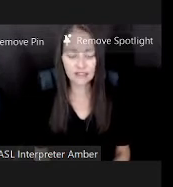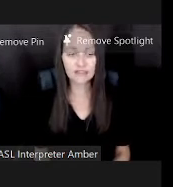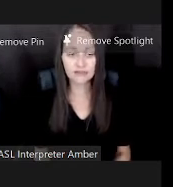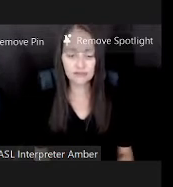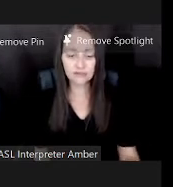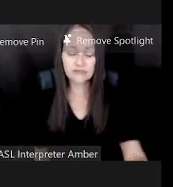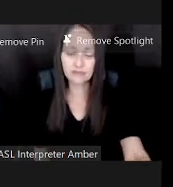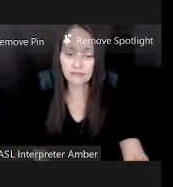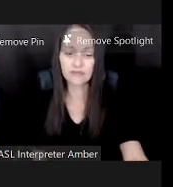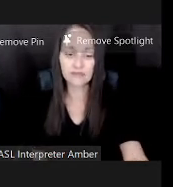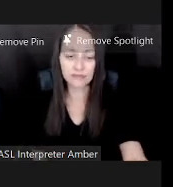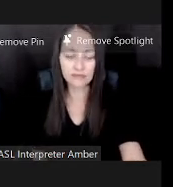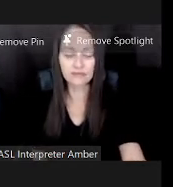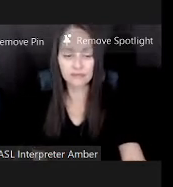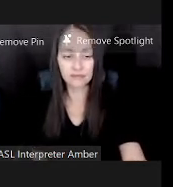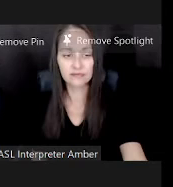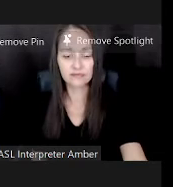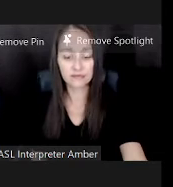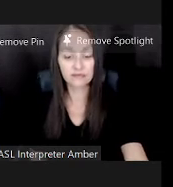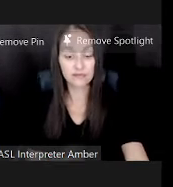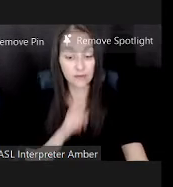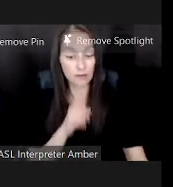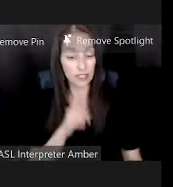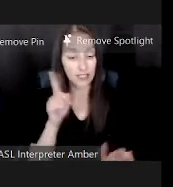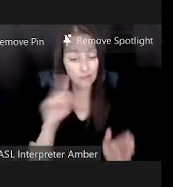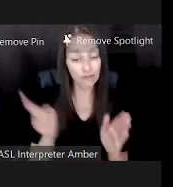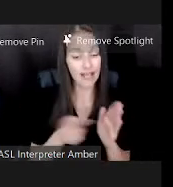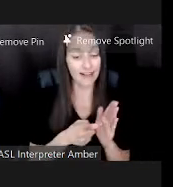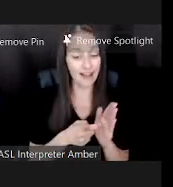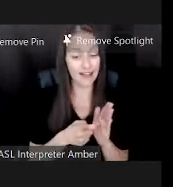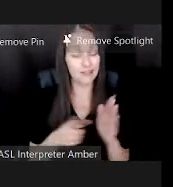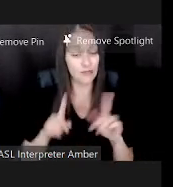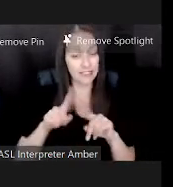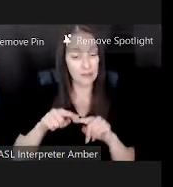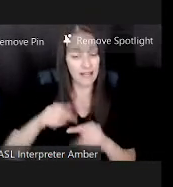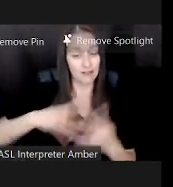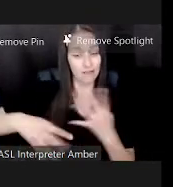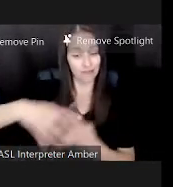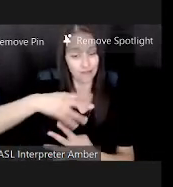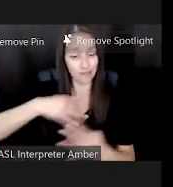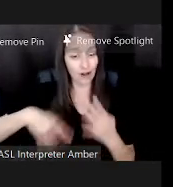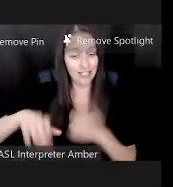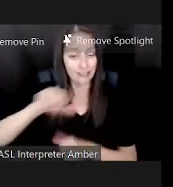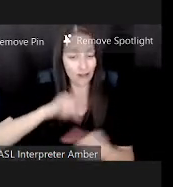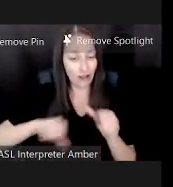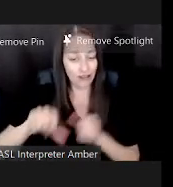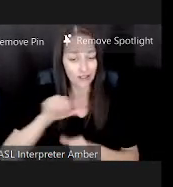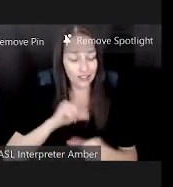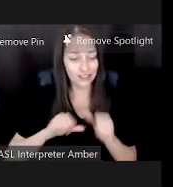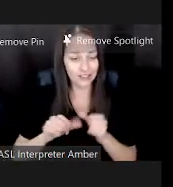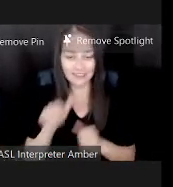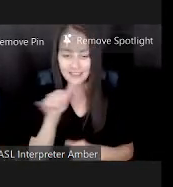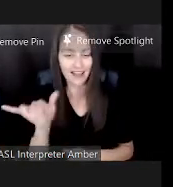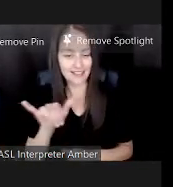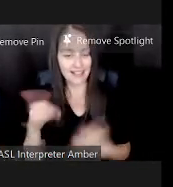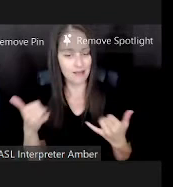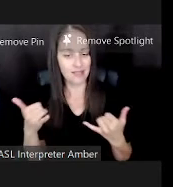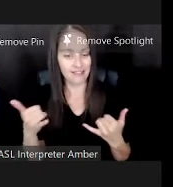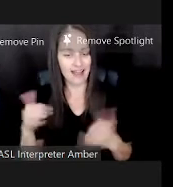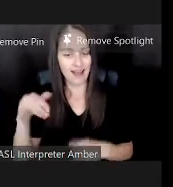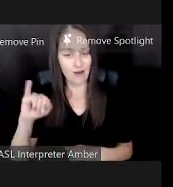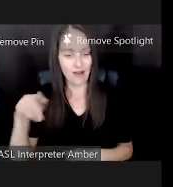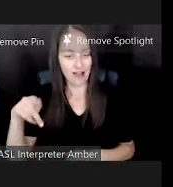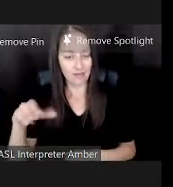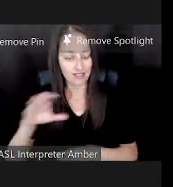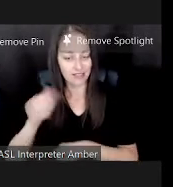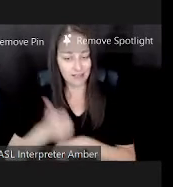a tremendous recognition of our interdependence, not just the interdependence of what is now like the IPC, but our